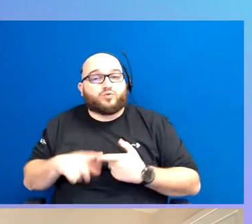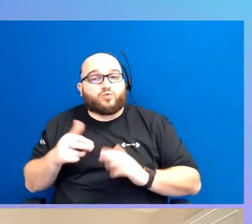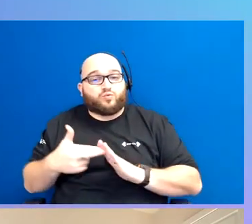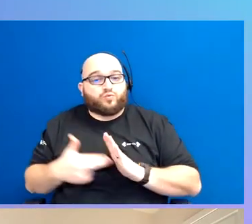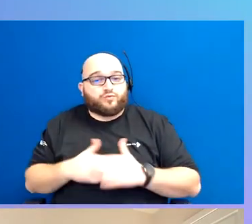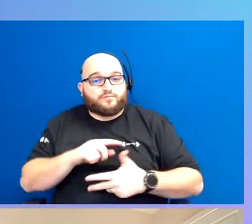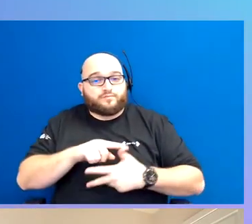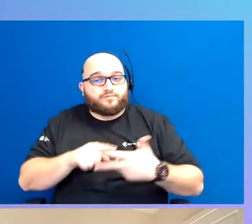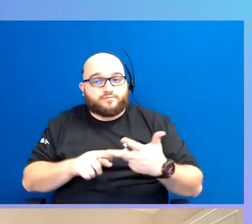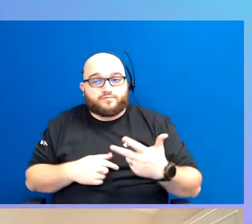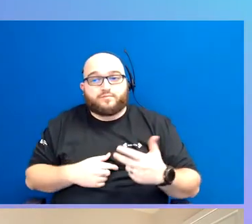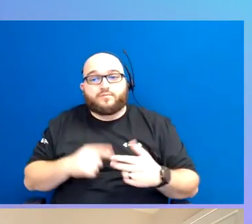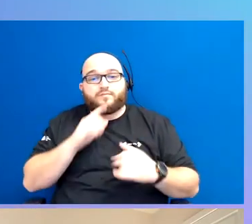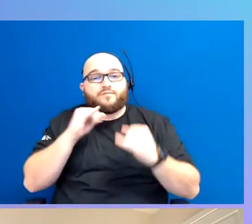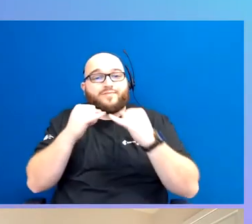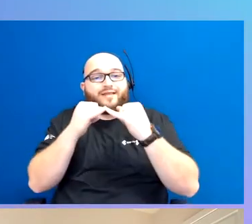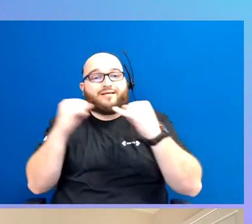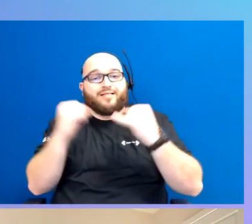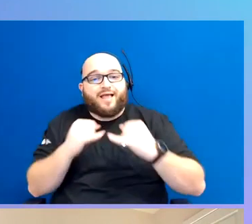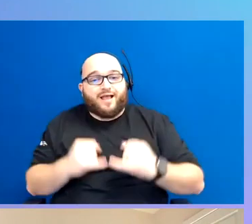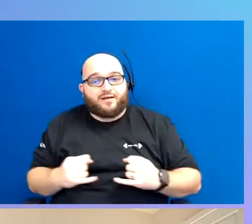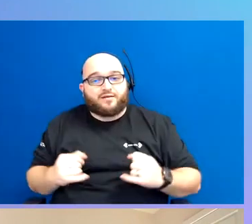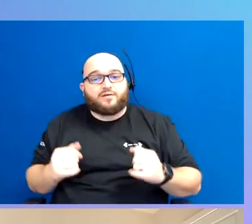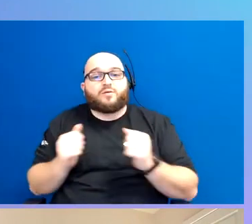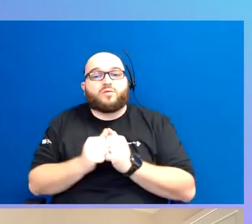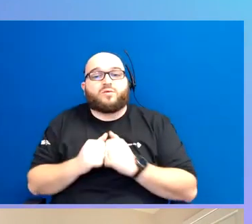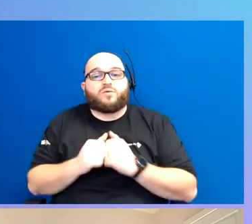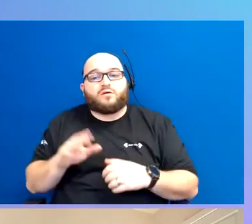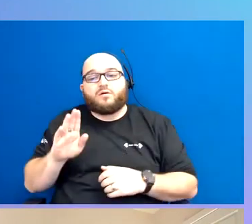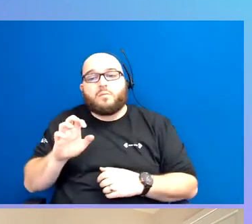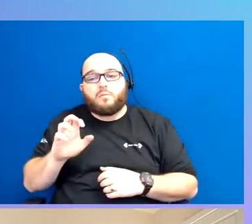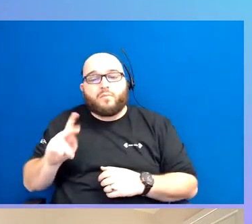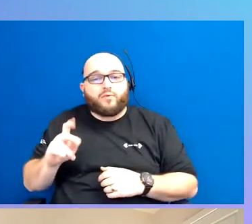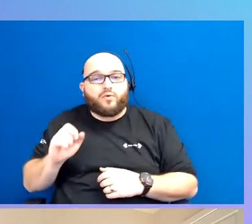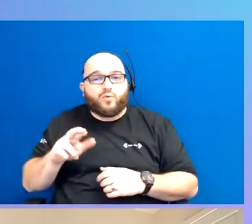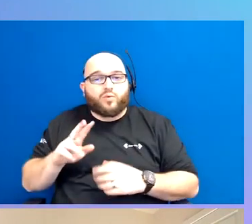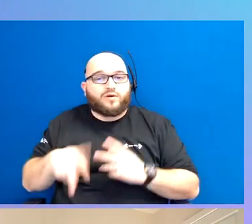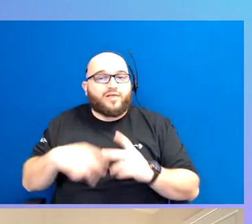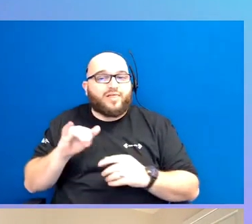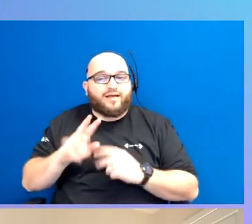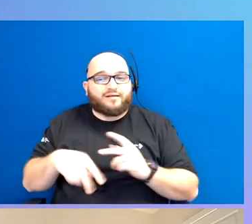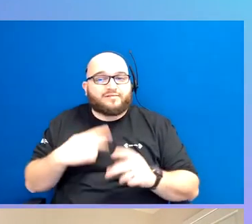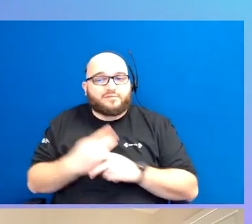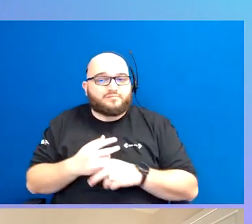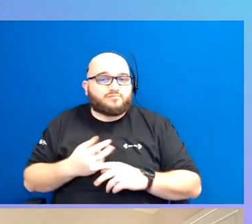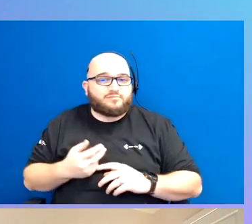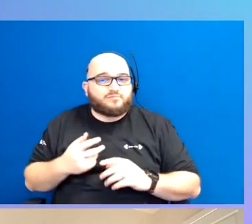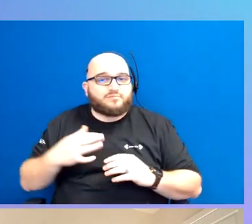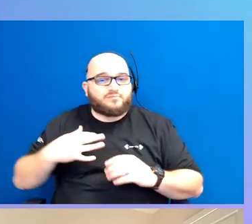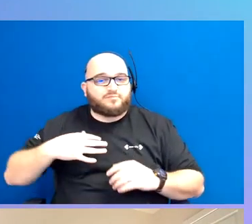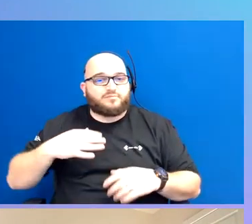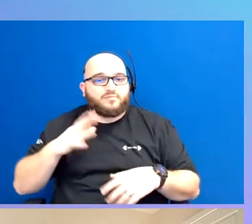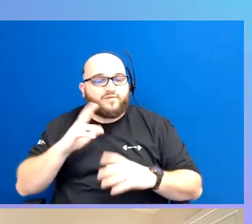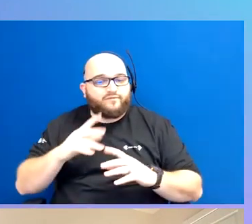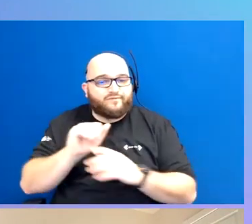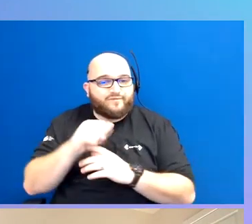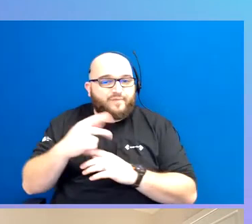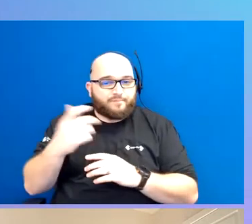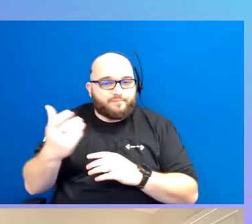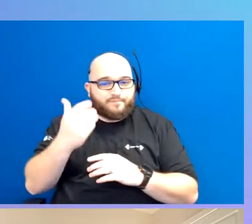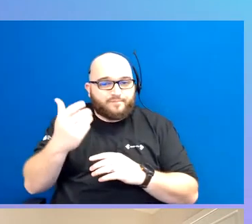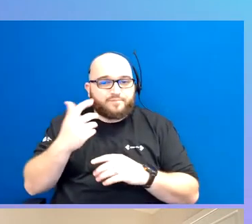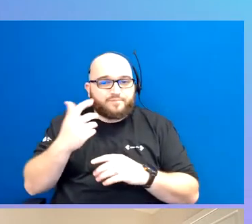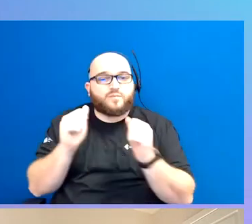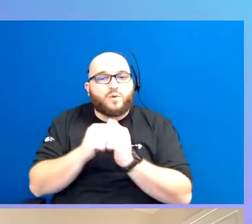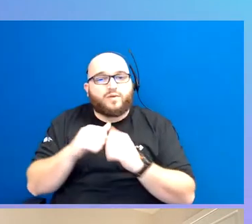inline links are very common when it comes to banking applications, or whenever you are reading terms and conditions and things like